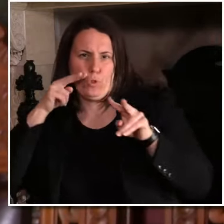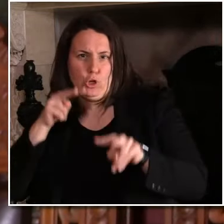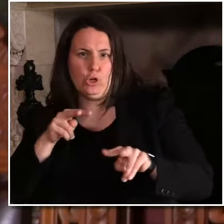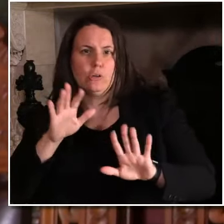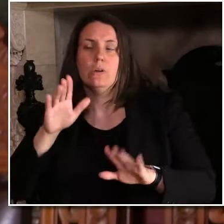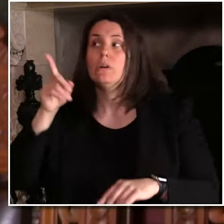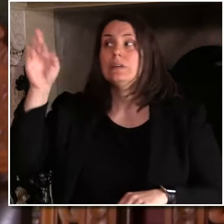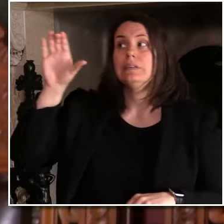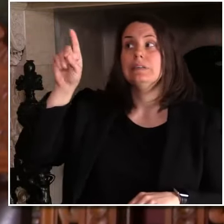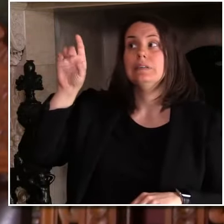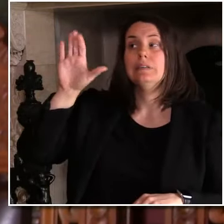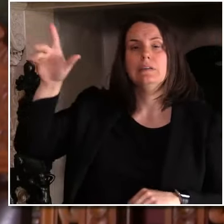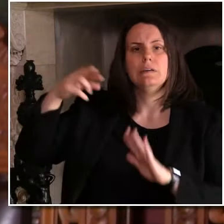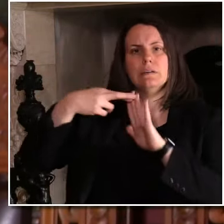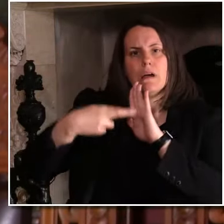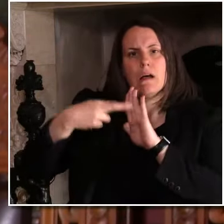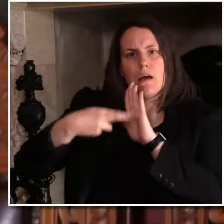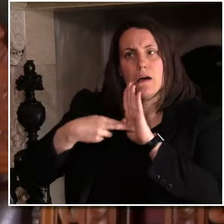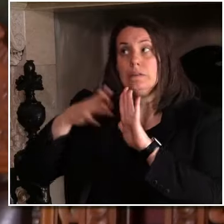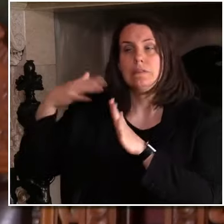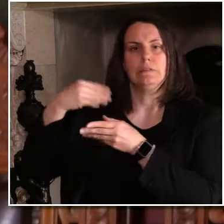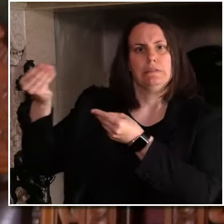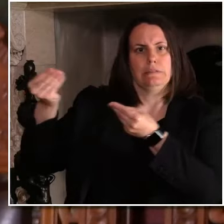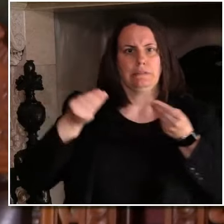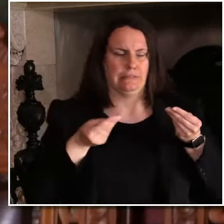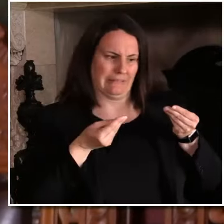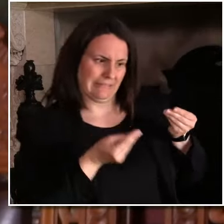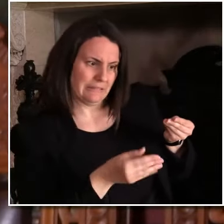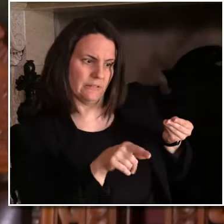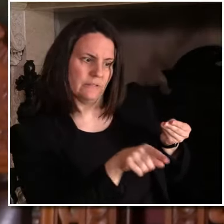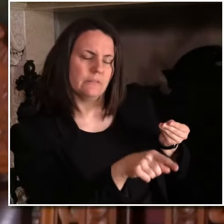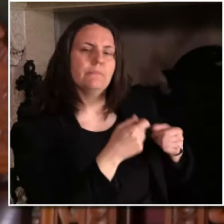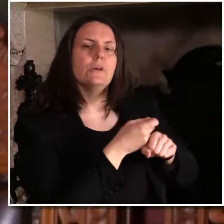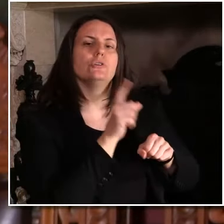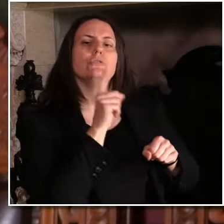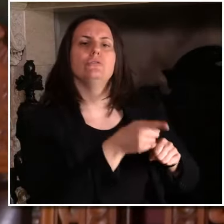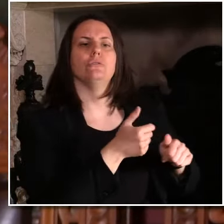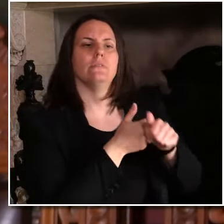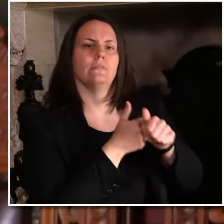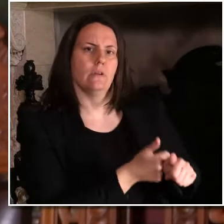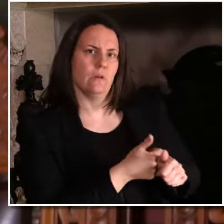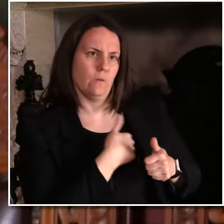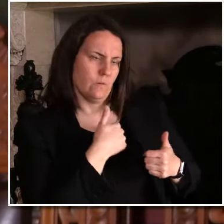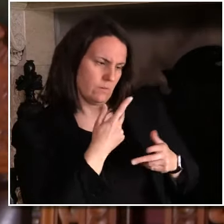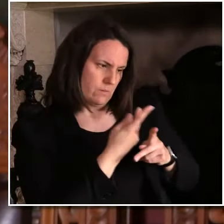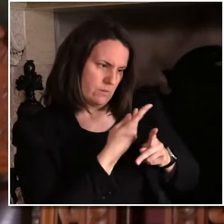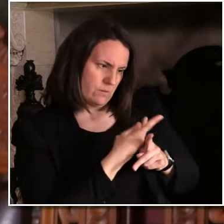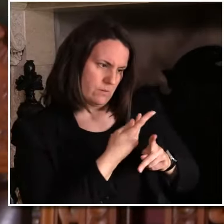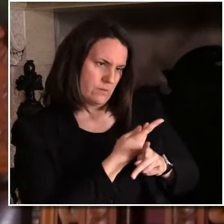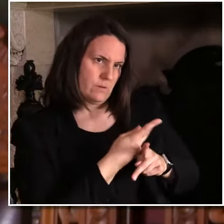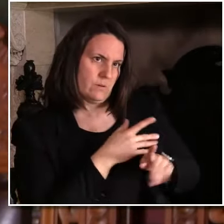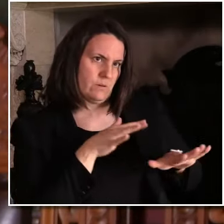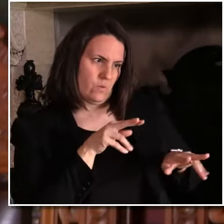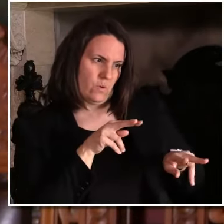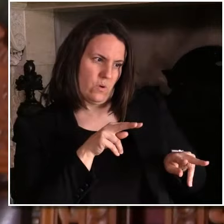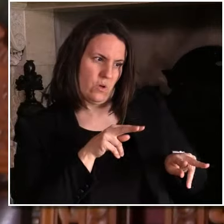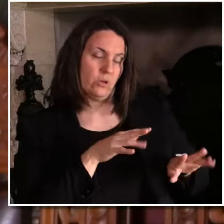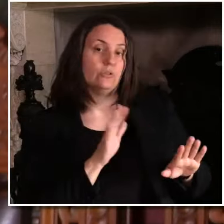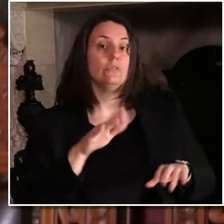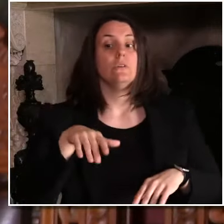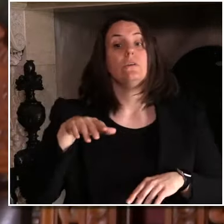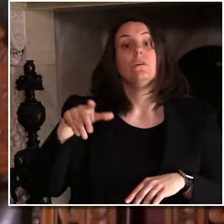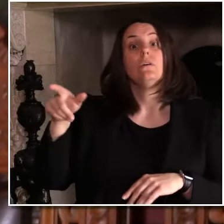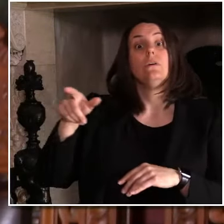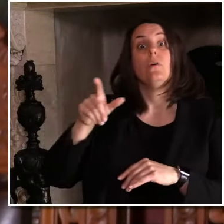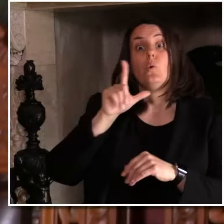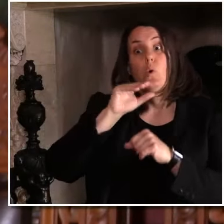important metrics in terms of having a downward trajectory on the number of people who are test positive for COVID-19, in terms